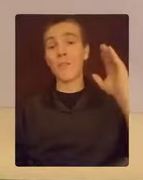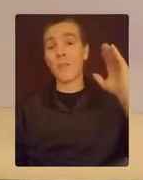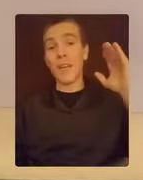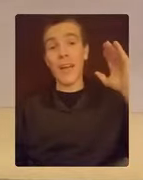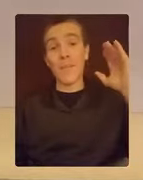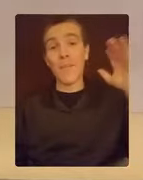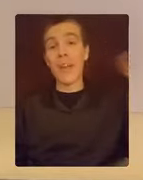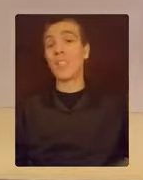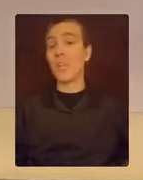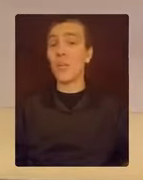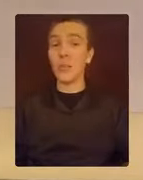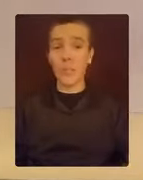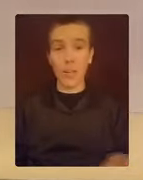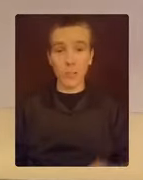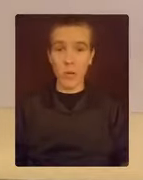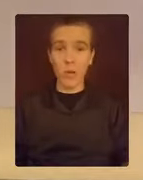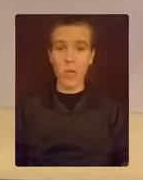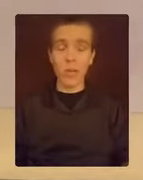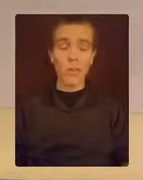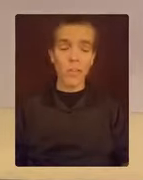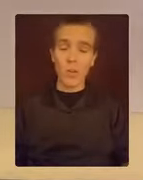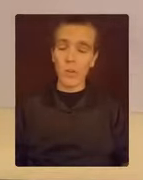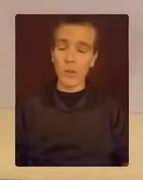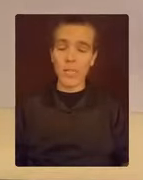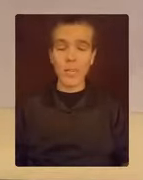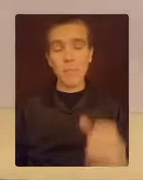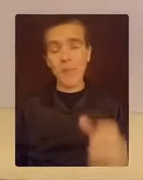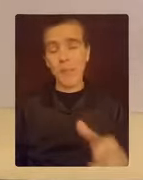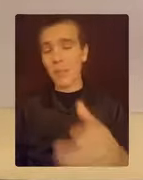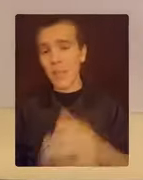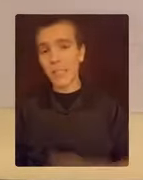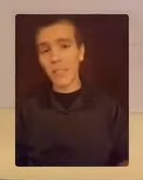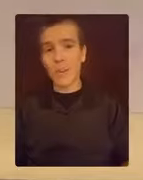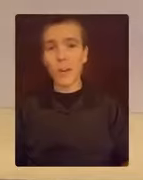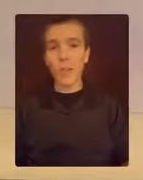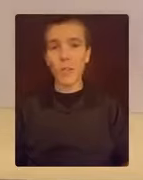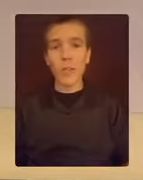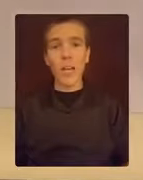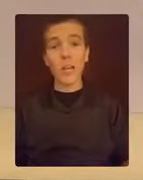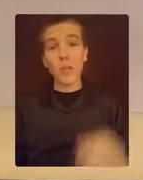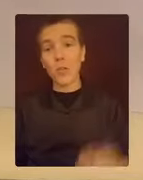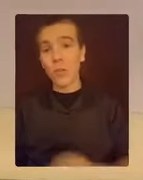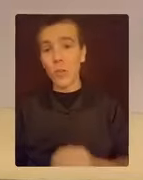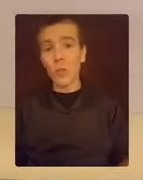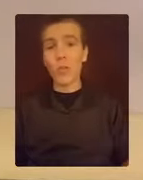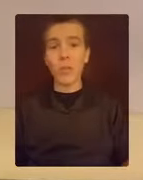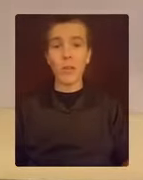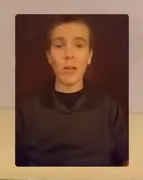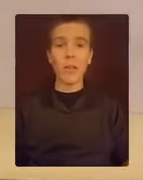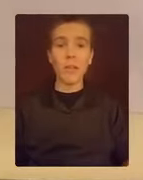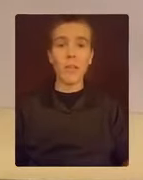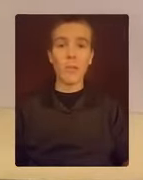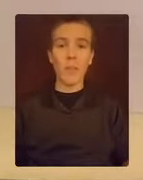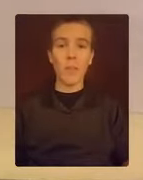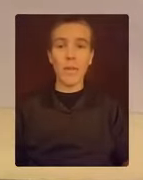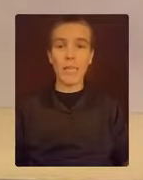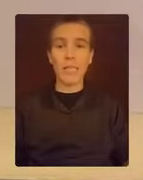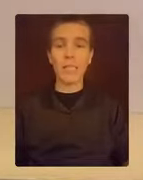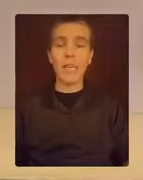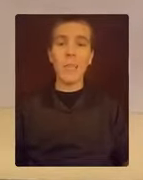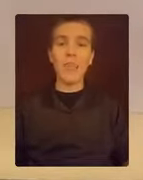have affects years down the road. So, like I said, be the blessing for others, and you truly will live